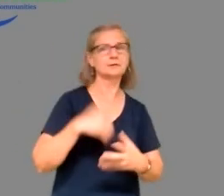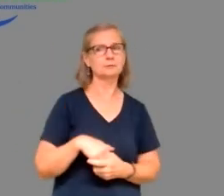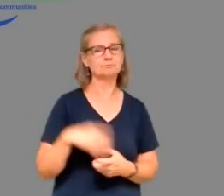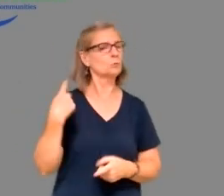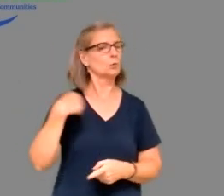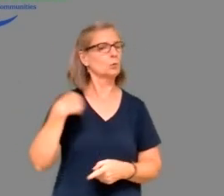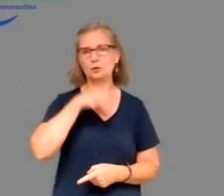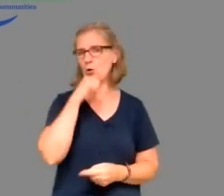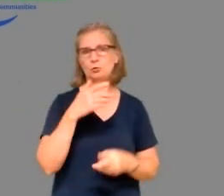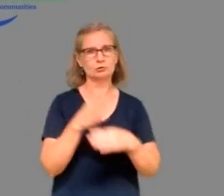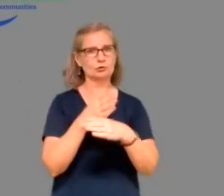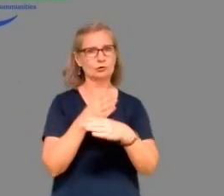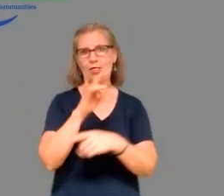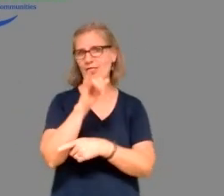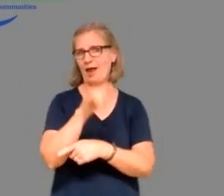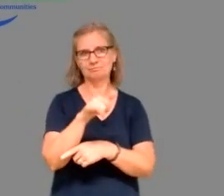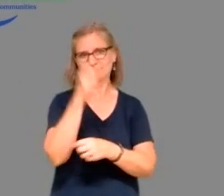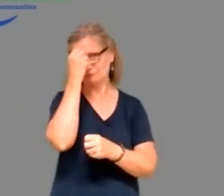right.